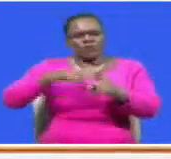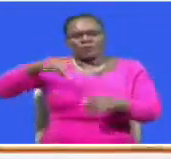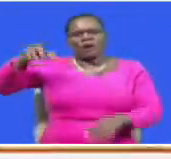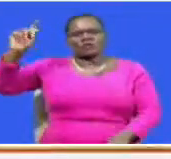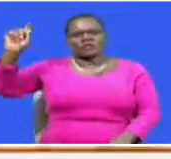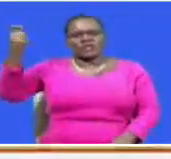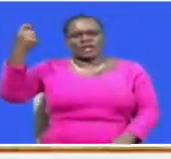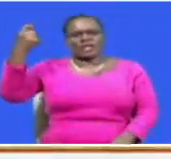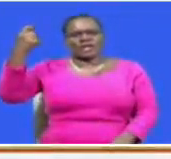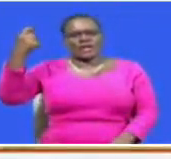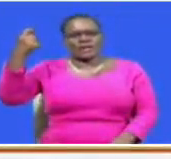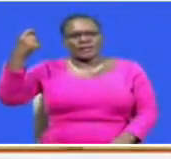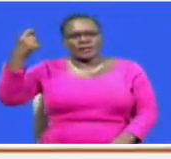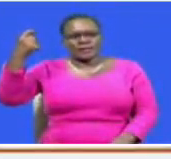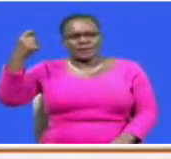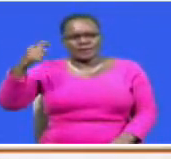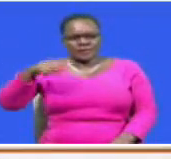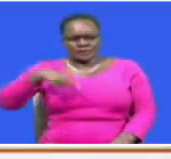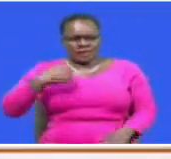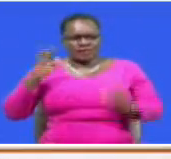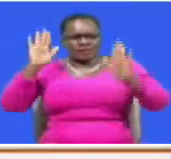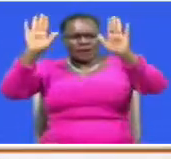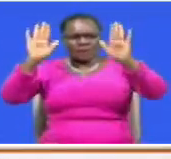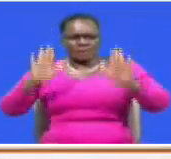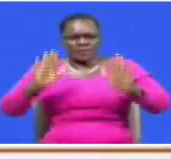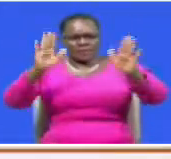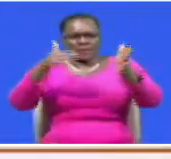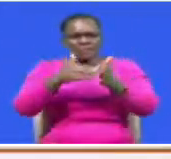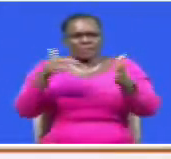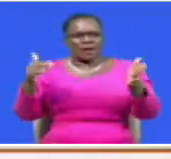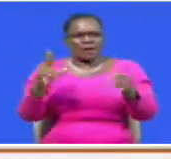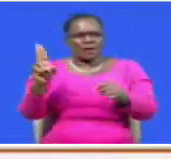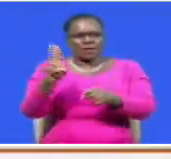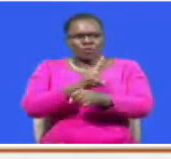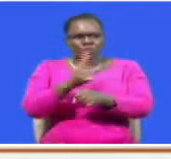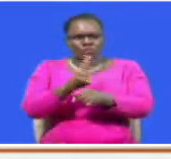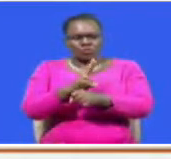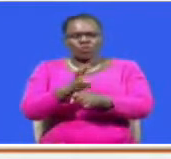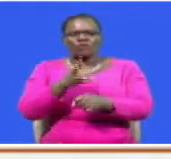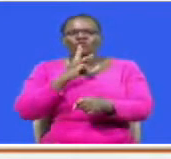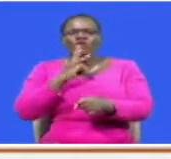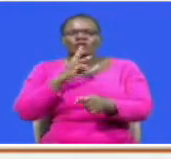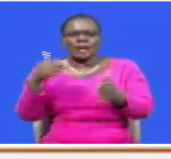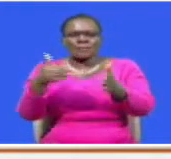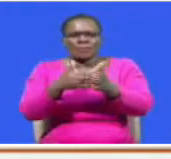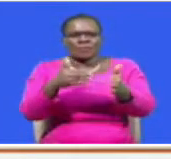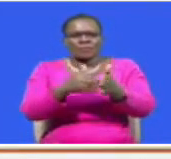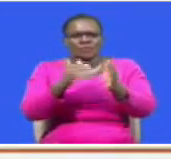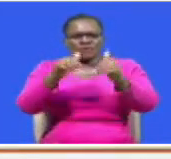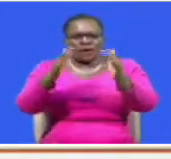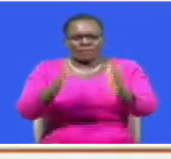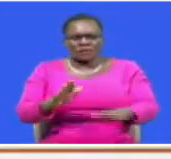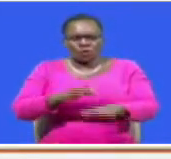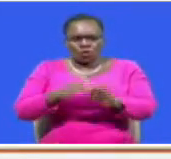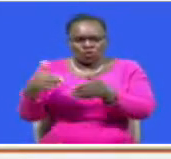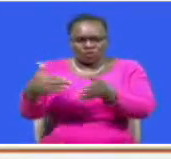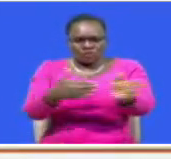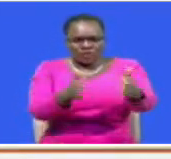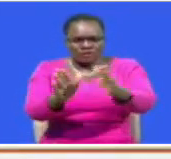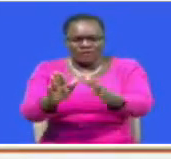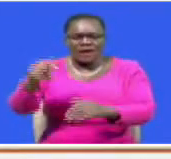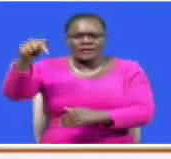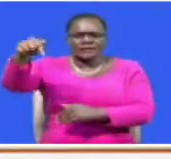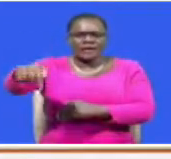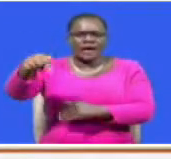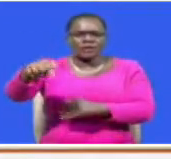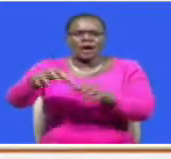Kenya na safu ya milima ya Badeas. We are campaigning against excessive obstruction of water by farmers along the river so that